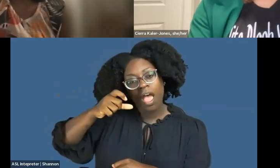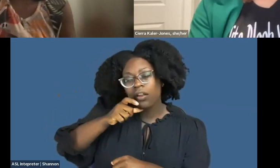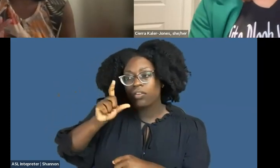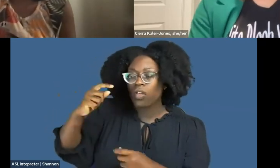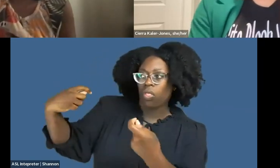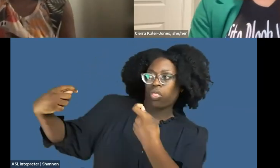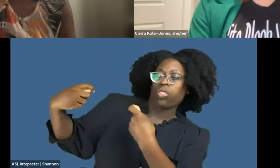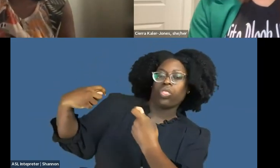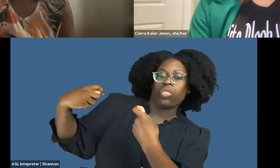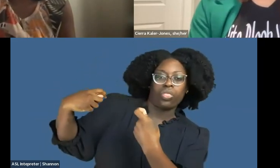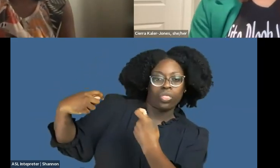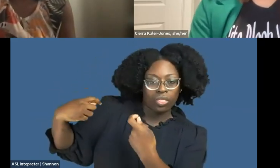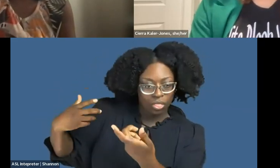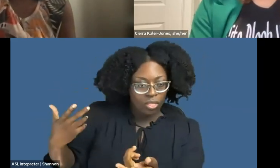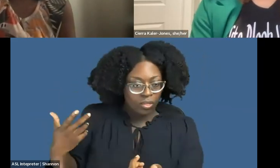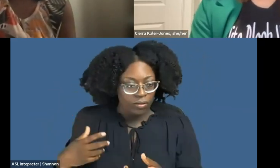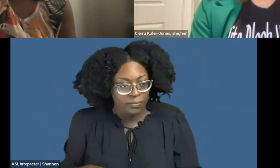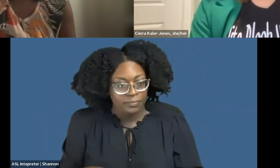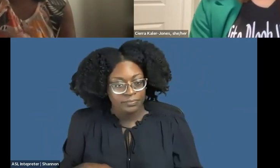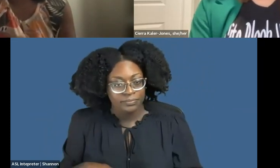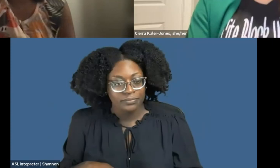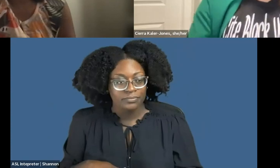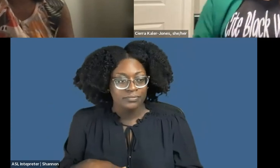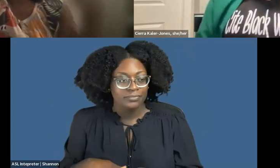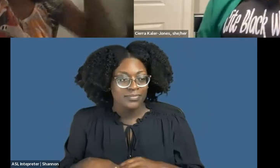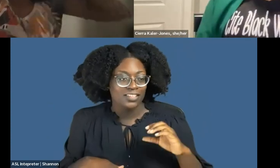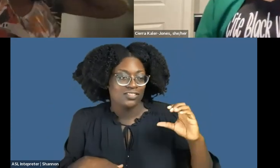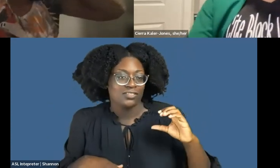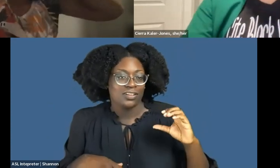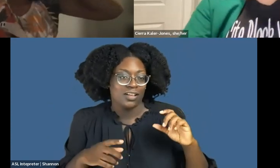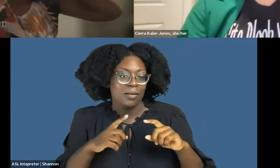But in the meantime, I want to emphasize that it also sucks, because